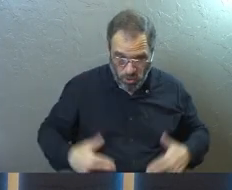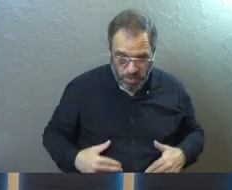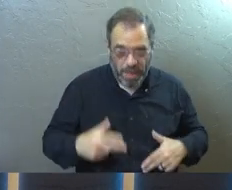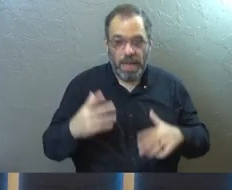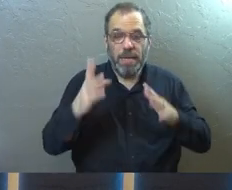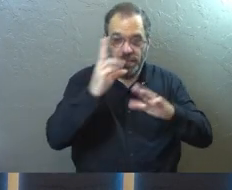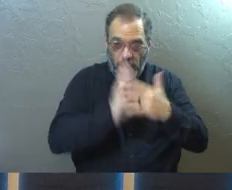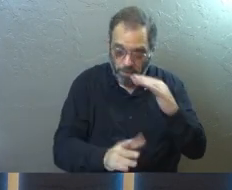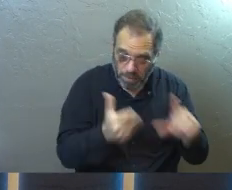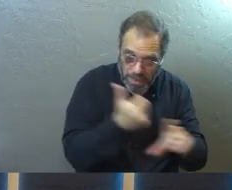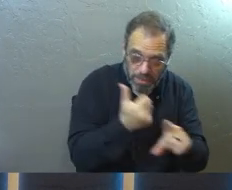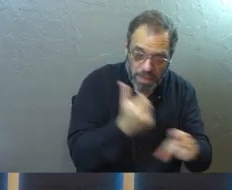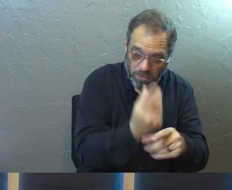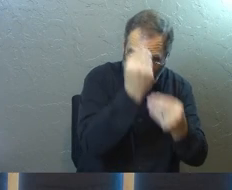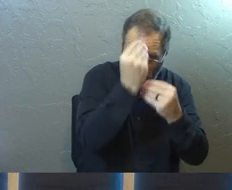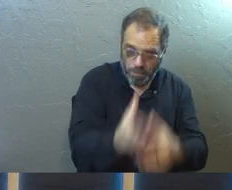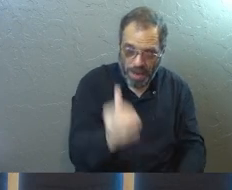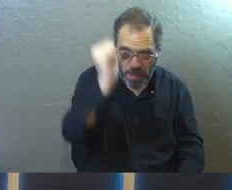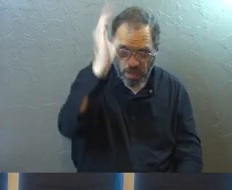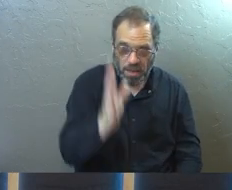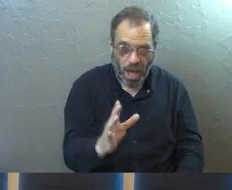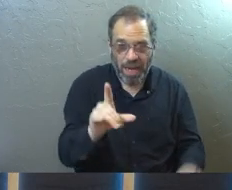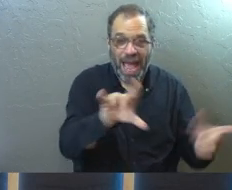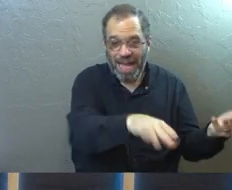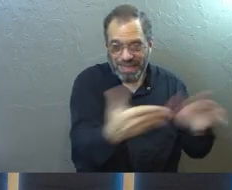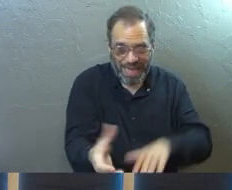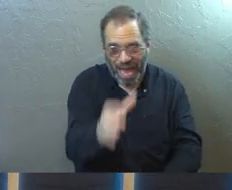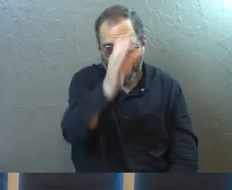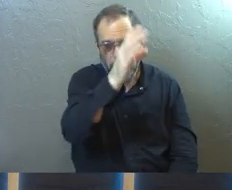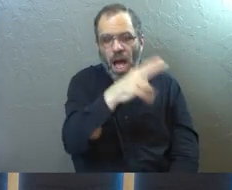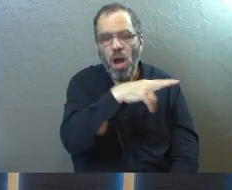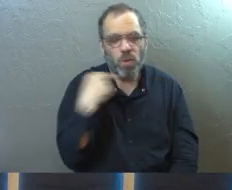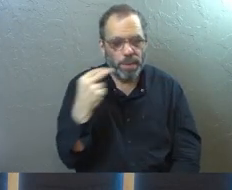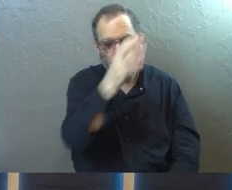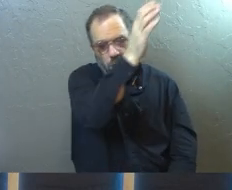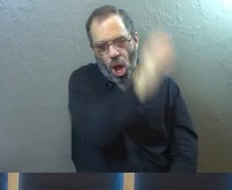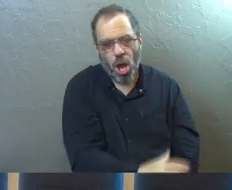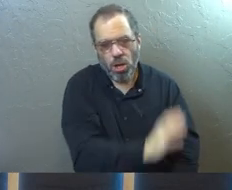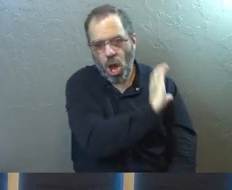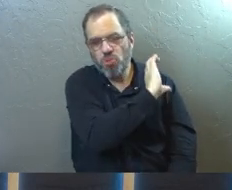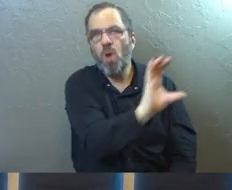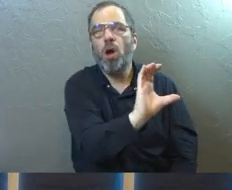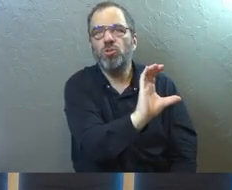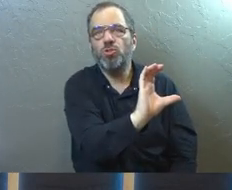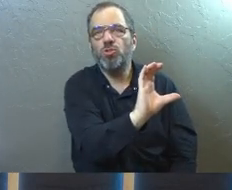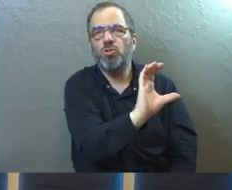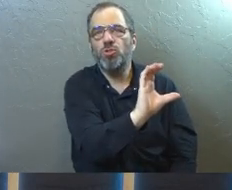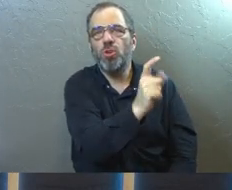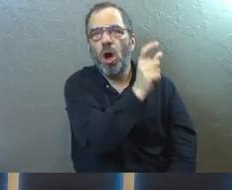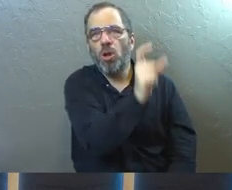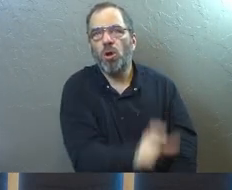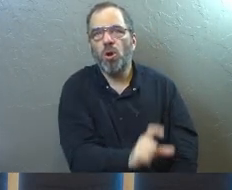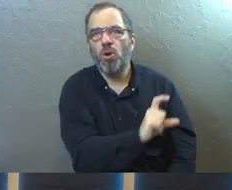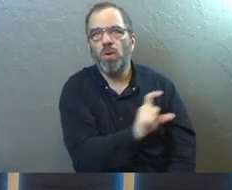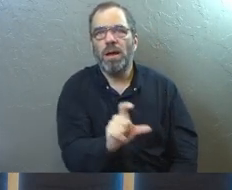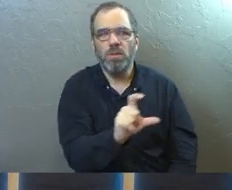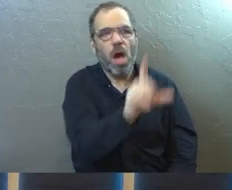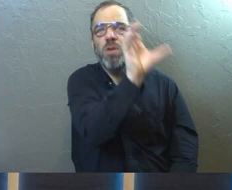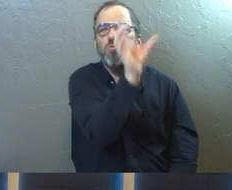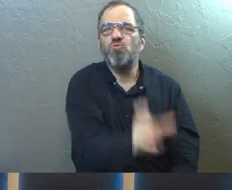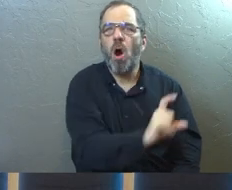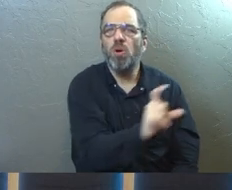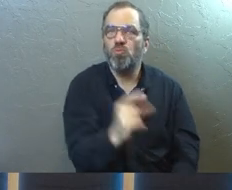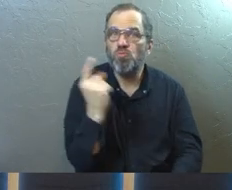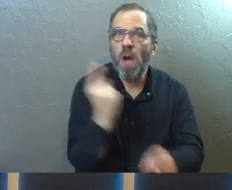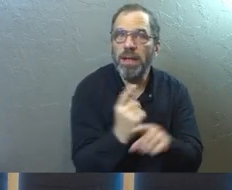form, he humbled himself in obedience to God and died a criminal's death on a cross. This is Jesus,